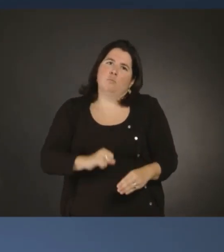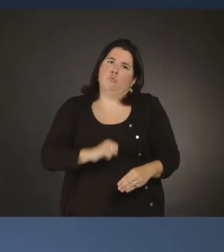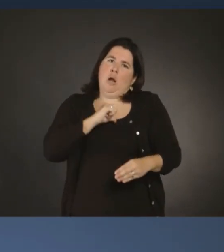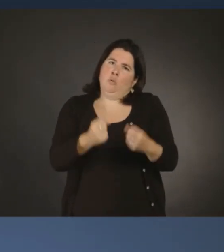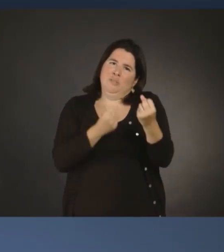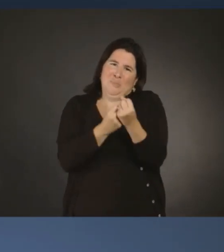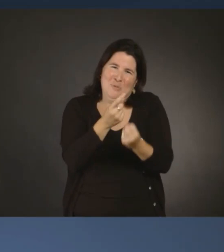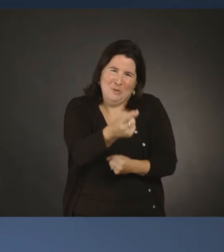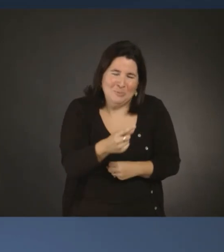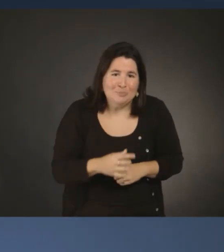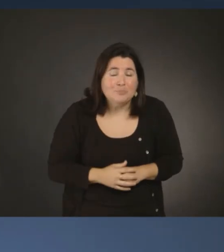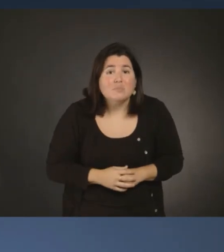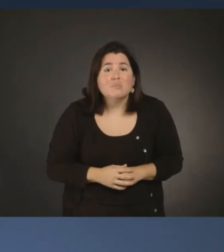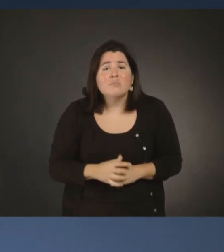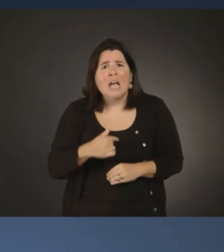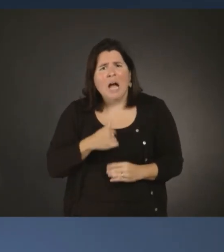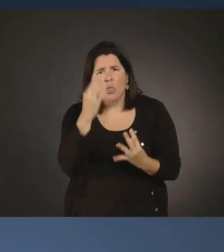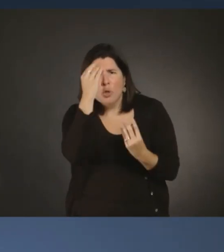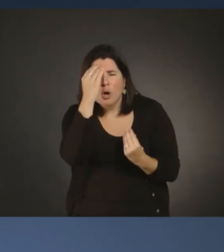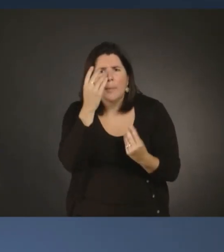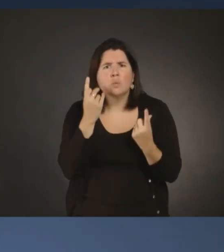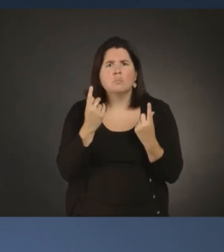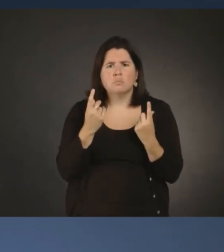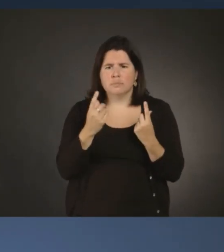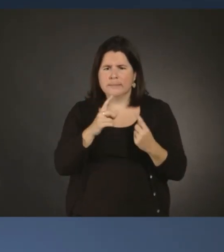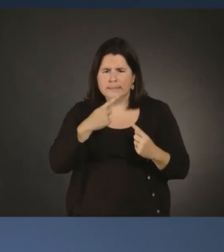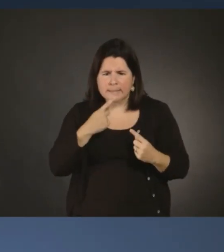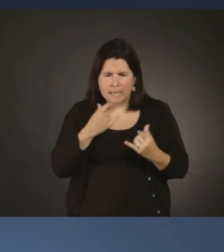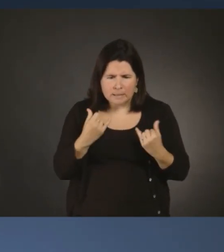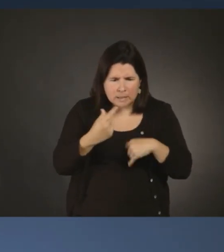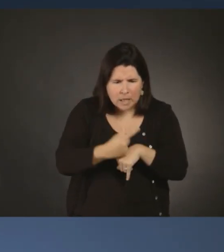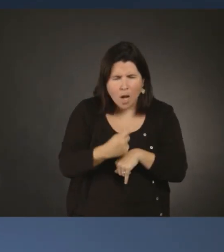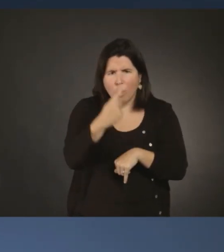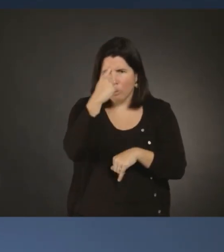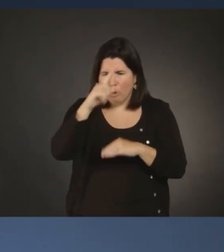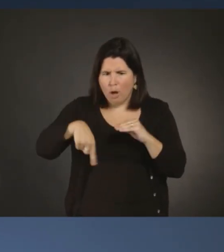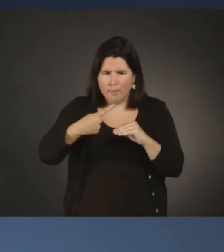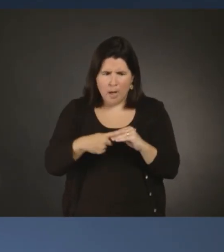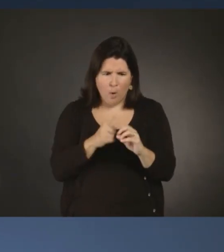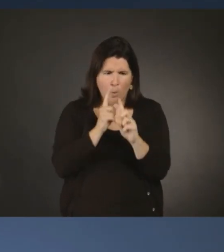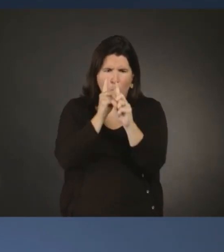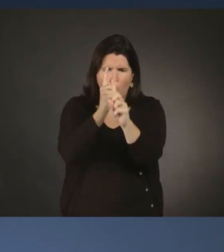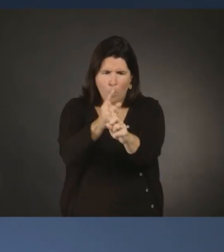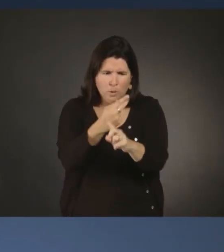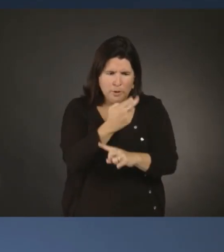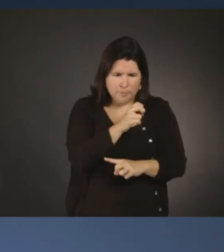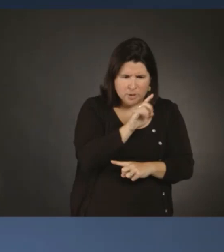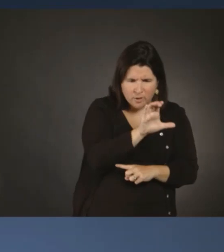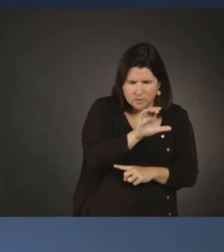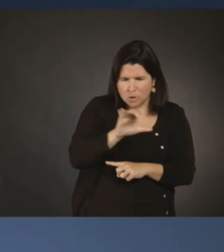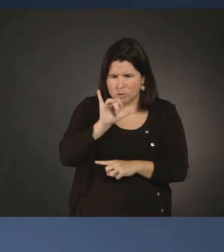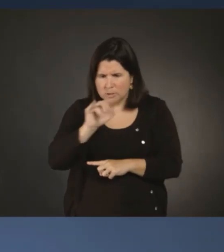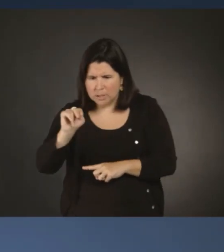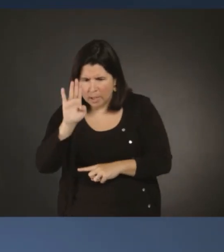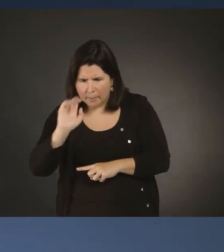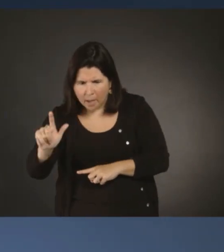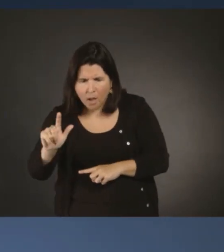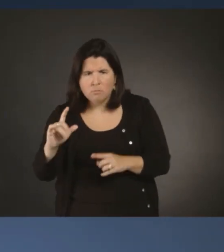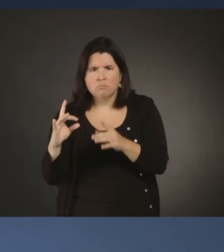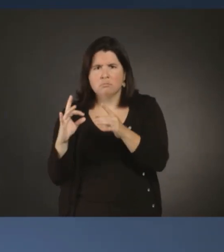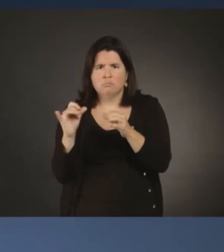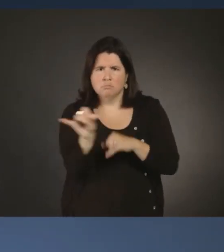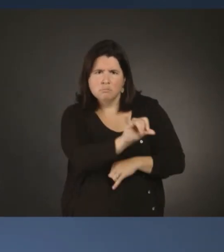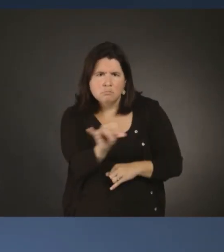reflected on what I wanted to say today, I thought about the common goals that our organizations share. I wanted to briefly touch on 3 of these